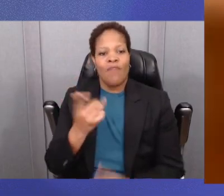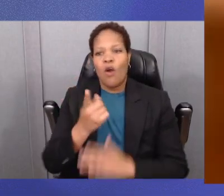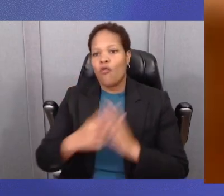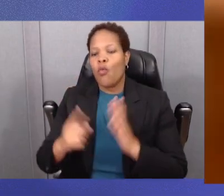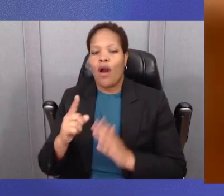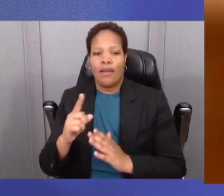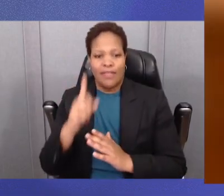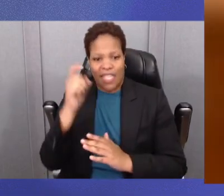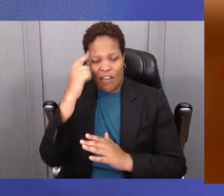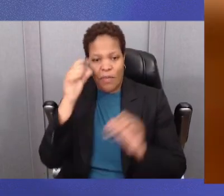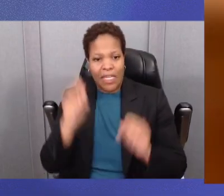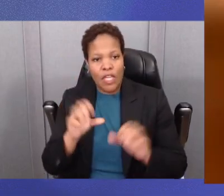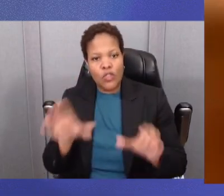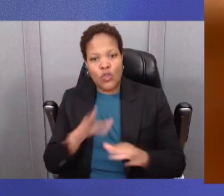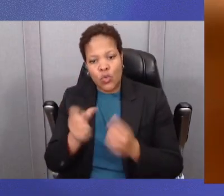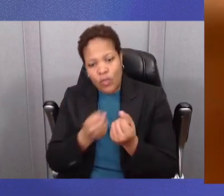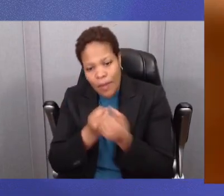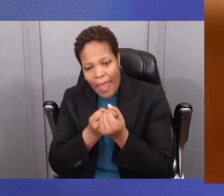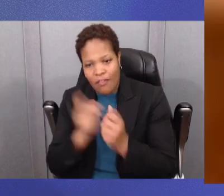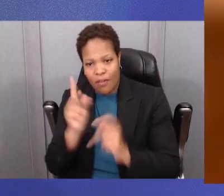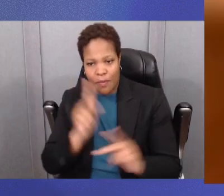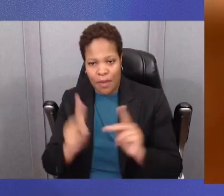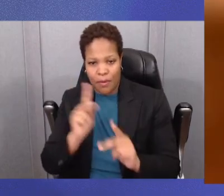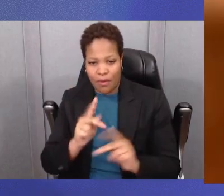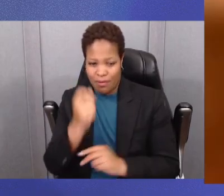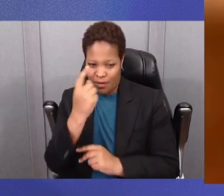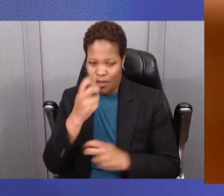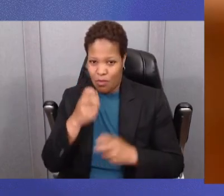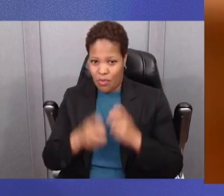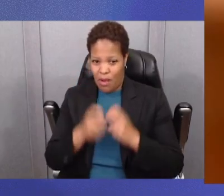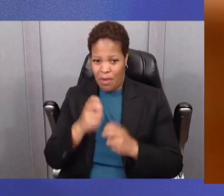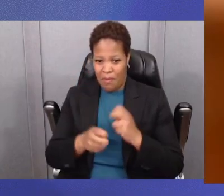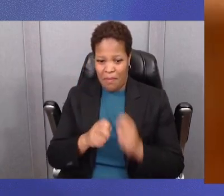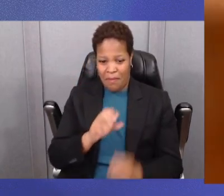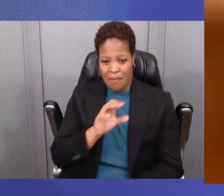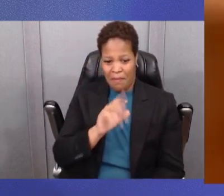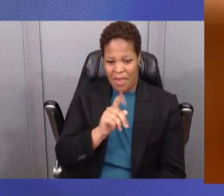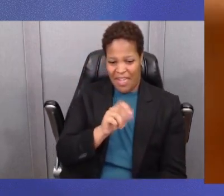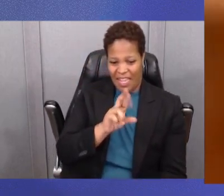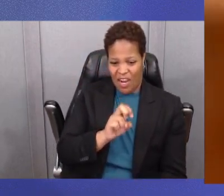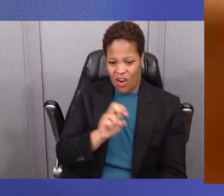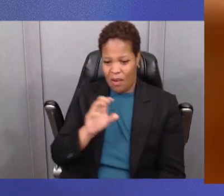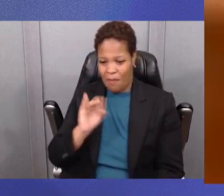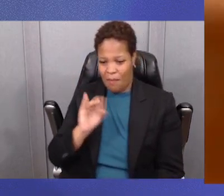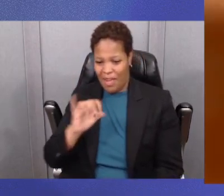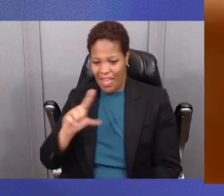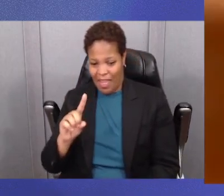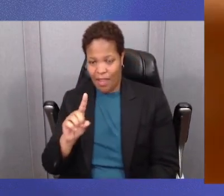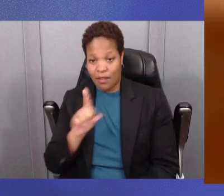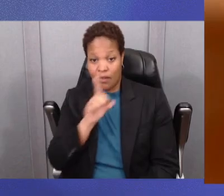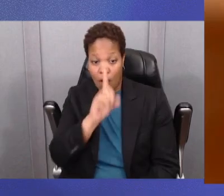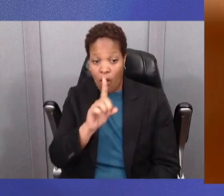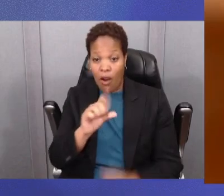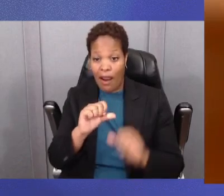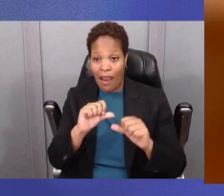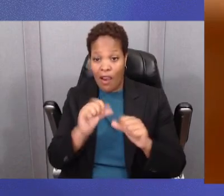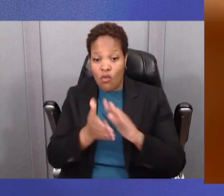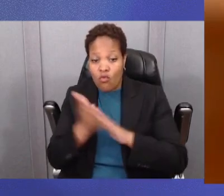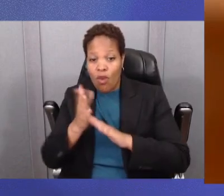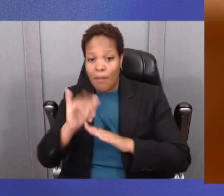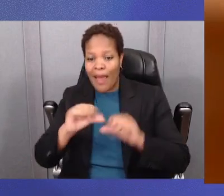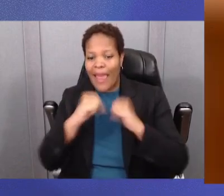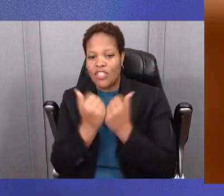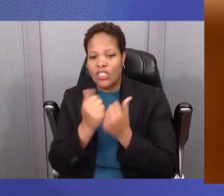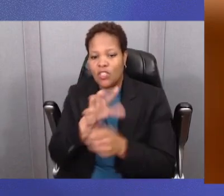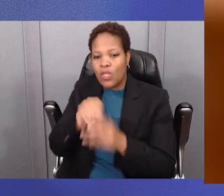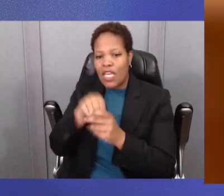people. The problem, of course, is that Medicare and Medicaid are agencies run by agencies in federal government, which are subject